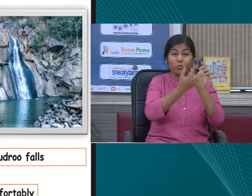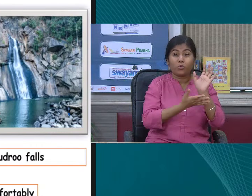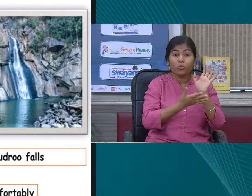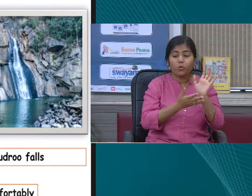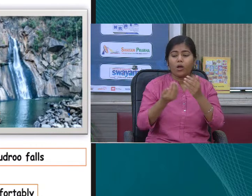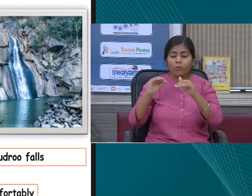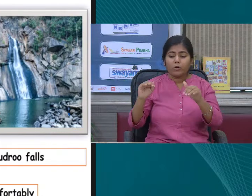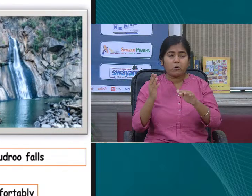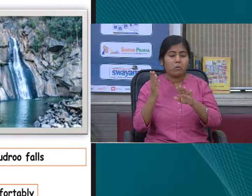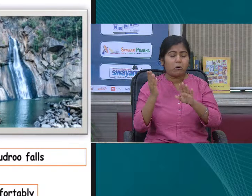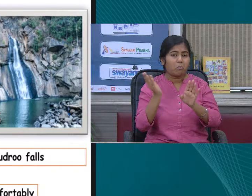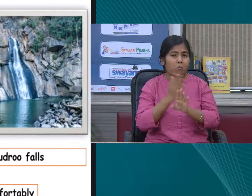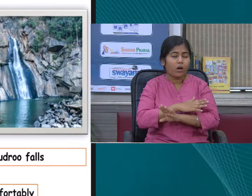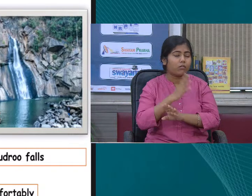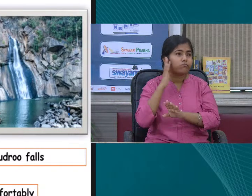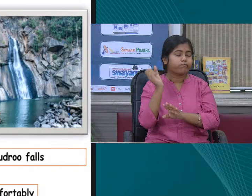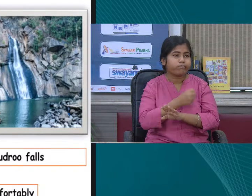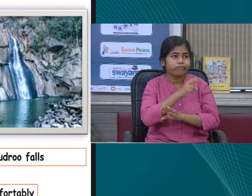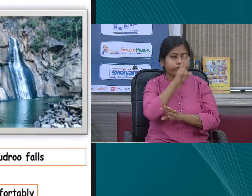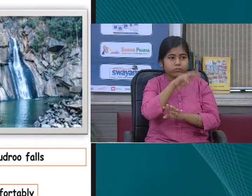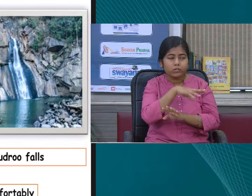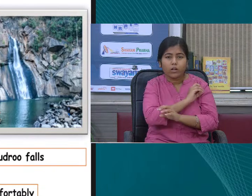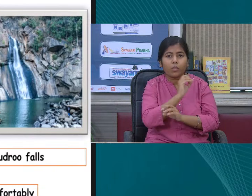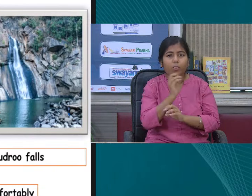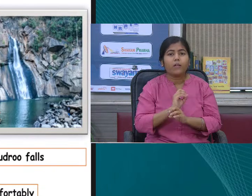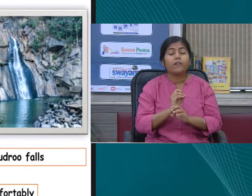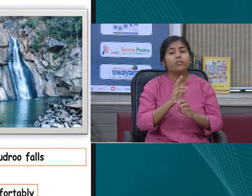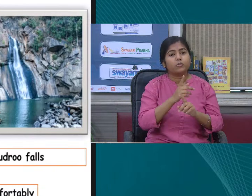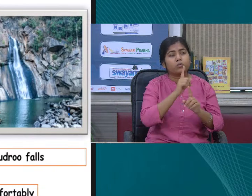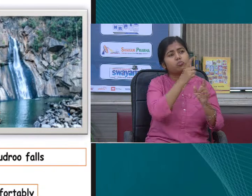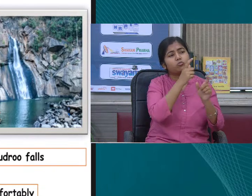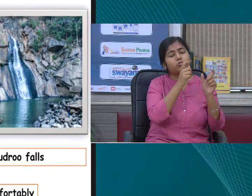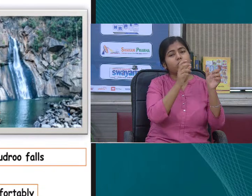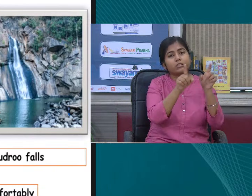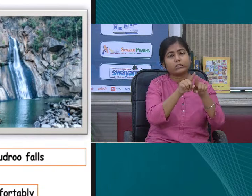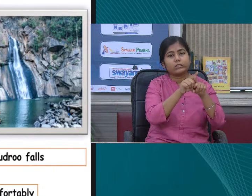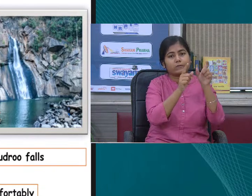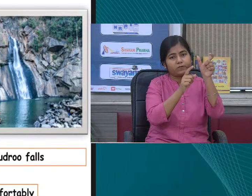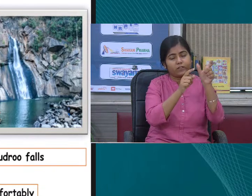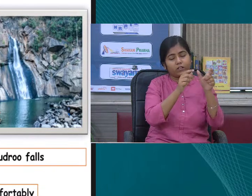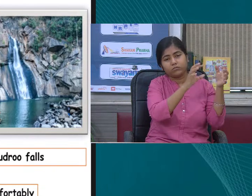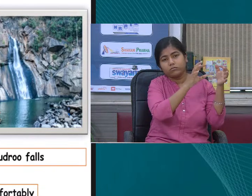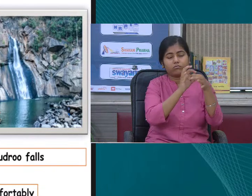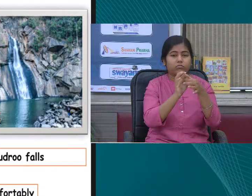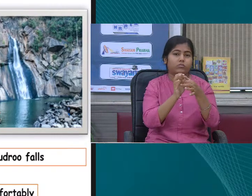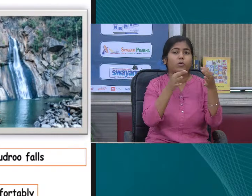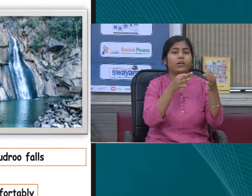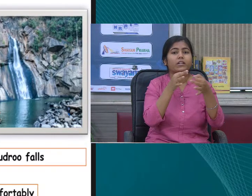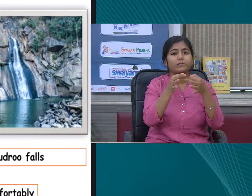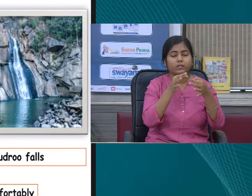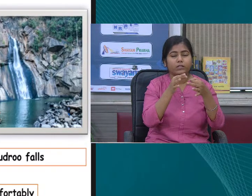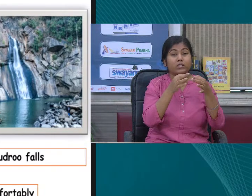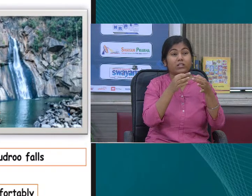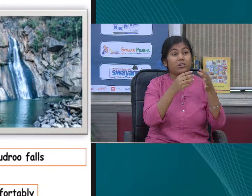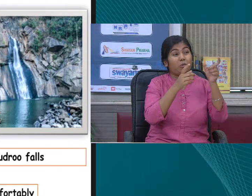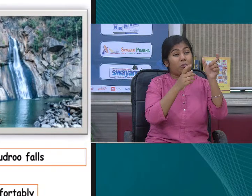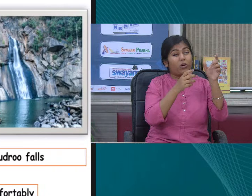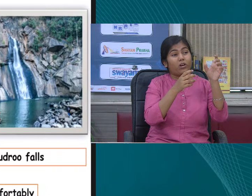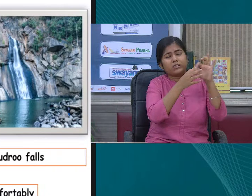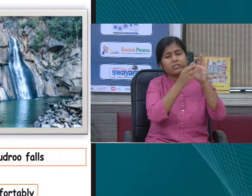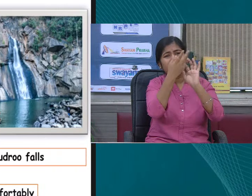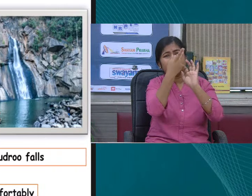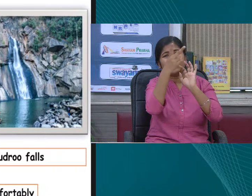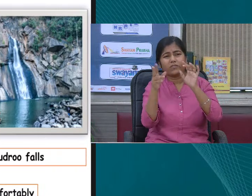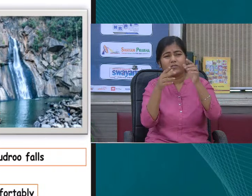I have explained these concepts with different, by giving them different examples, and try